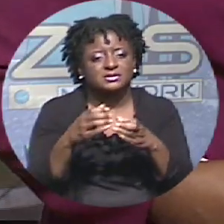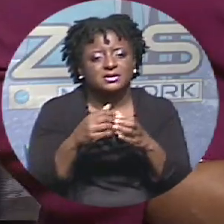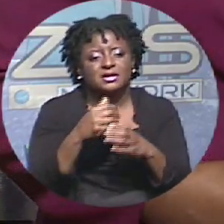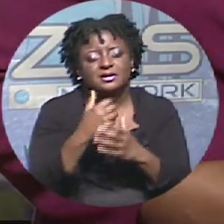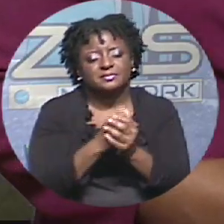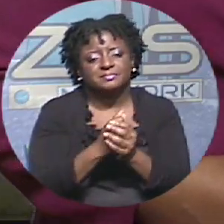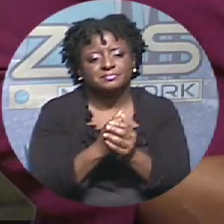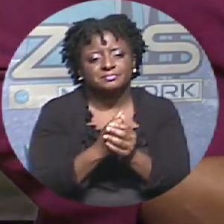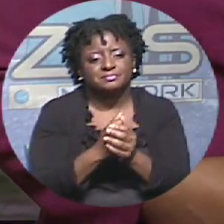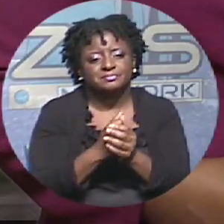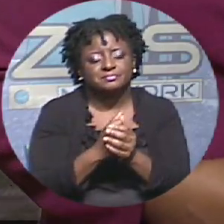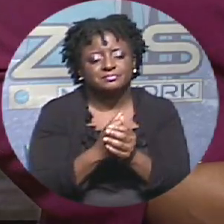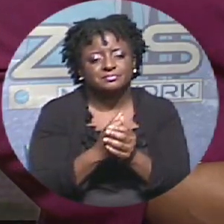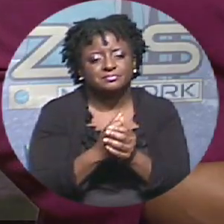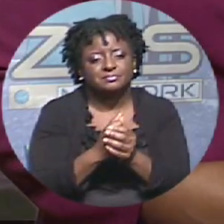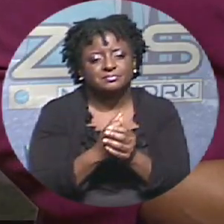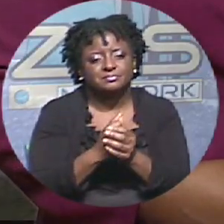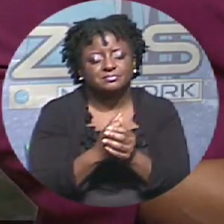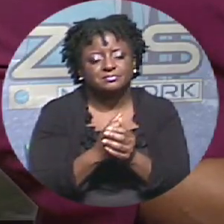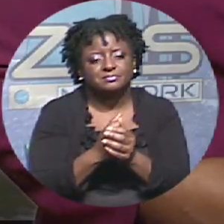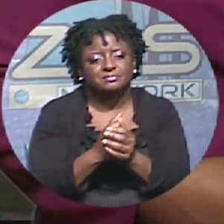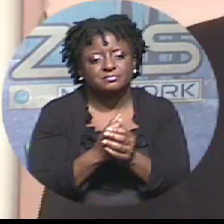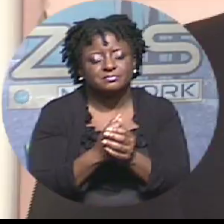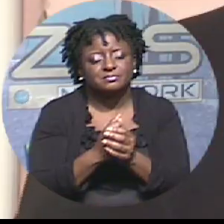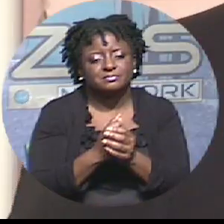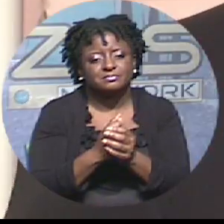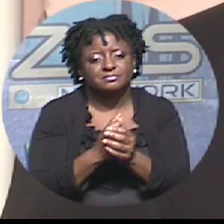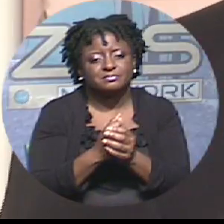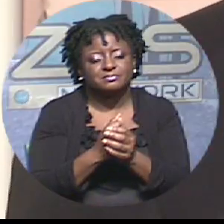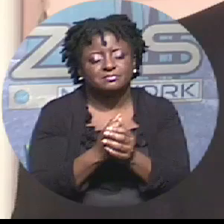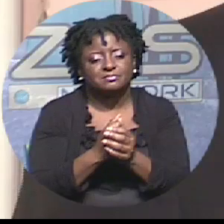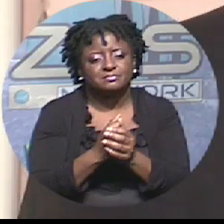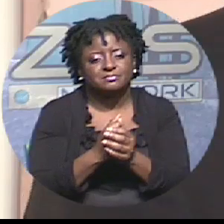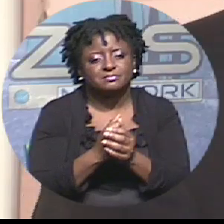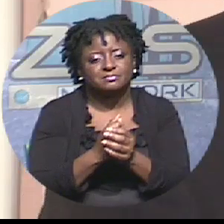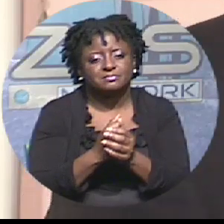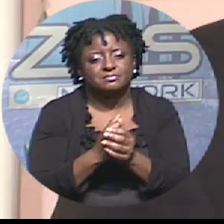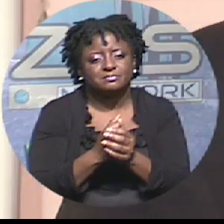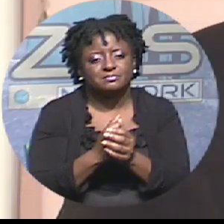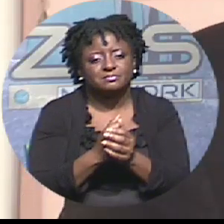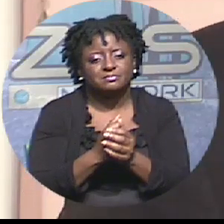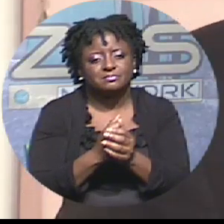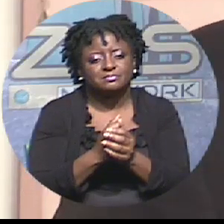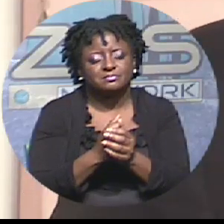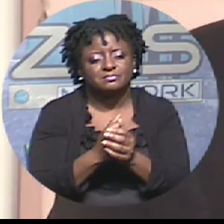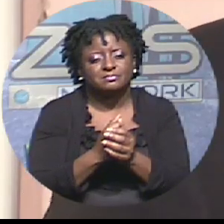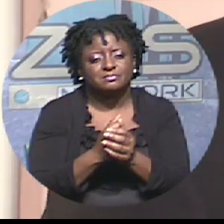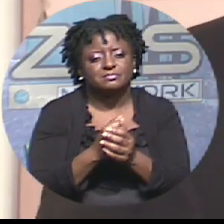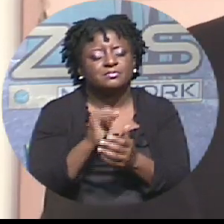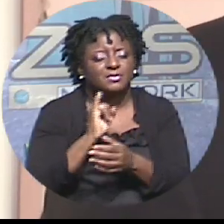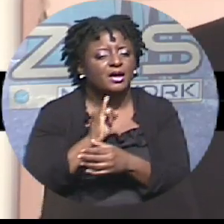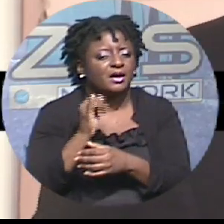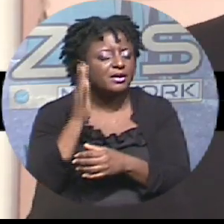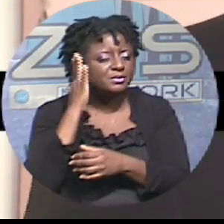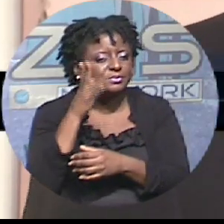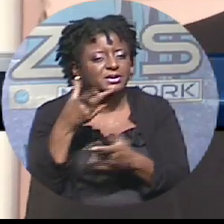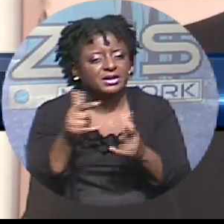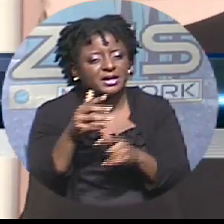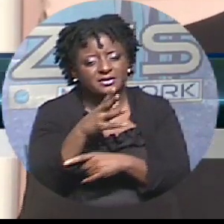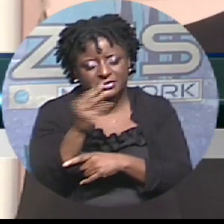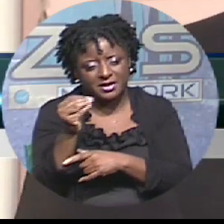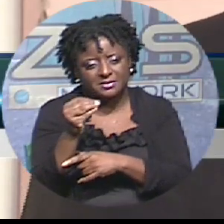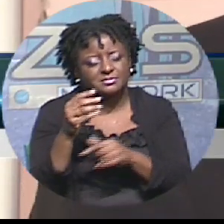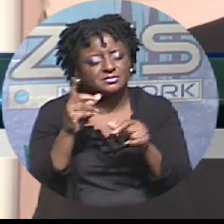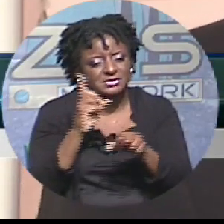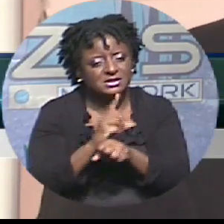for complete transparency. Well, I think the PM spoke to it. I'm going to let them deal with it. It's still a matter, as you